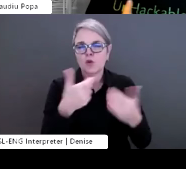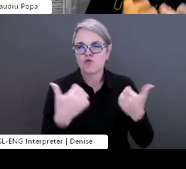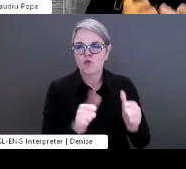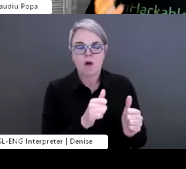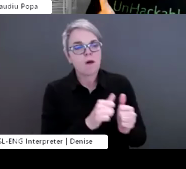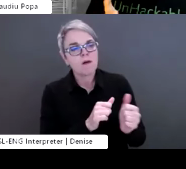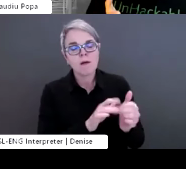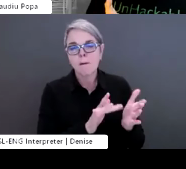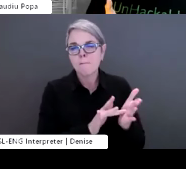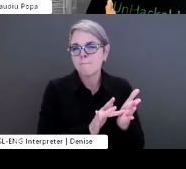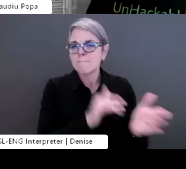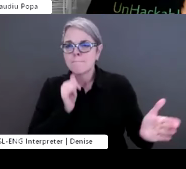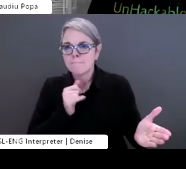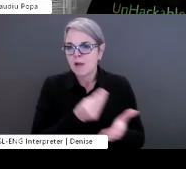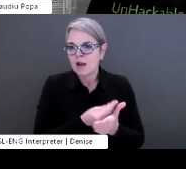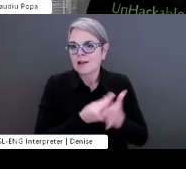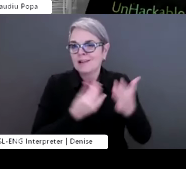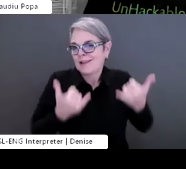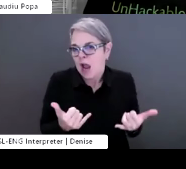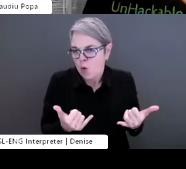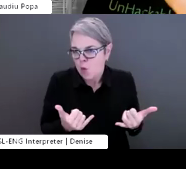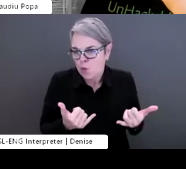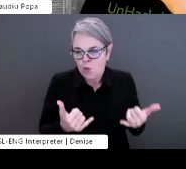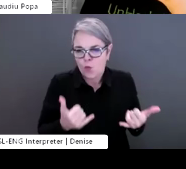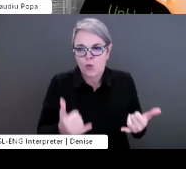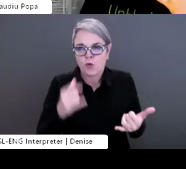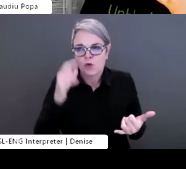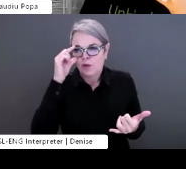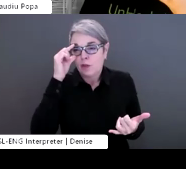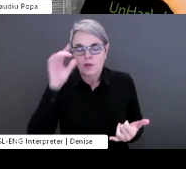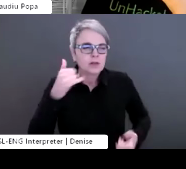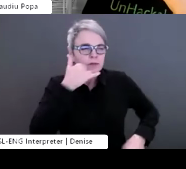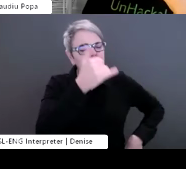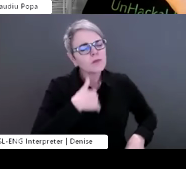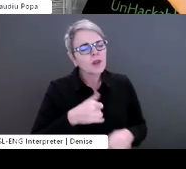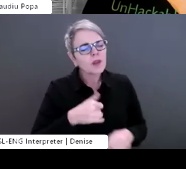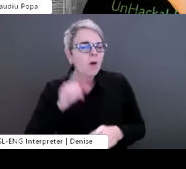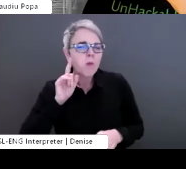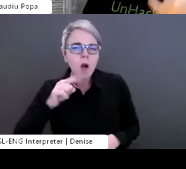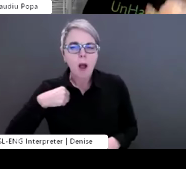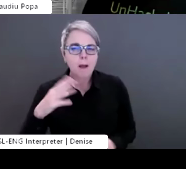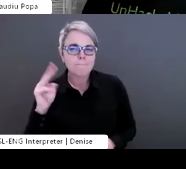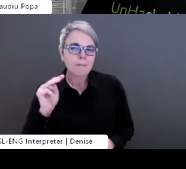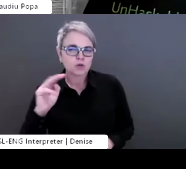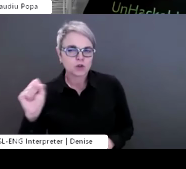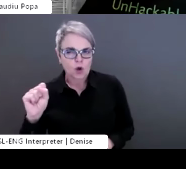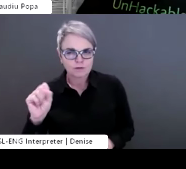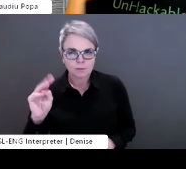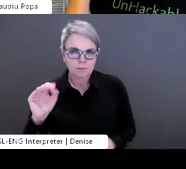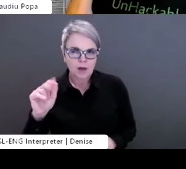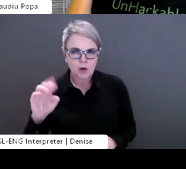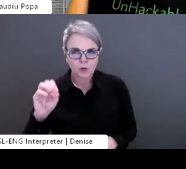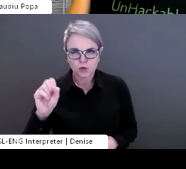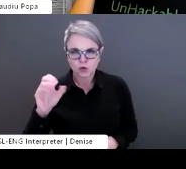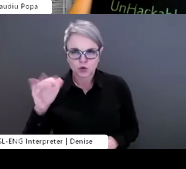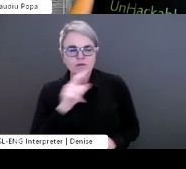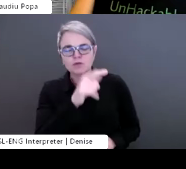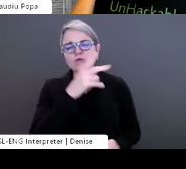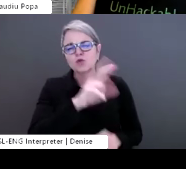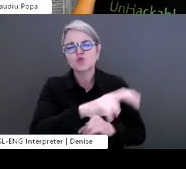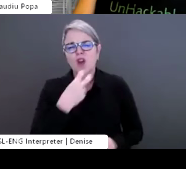those cases, they can simply call you up and say, I'm calling from Microsoft, transfer some money my way, or they will try